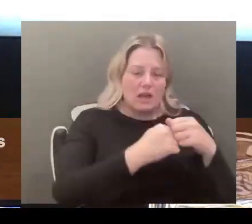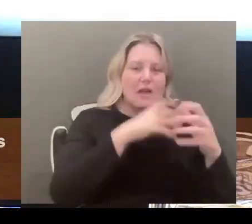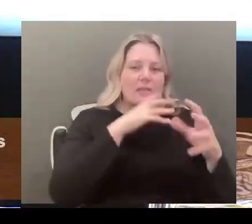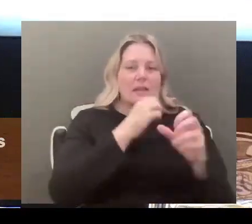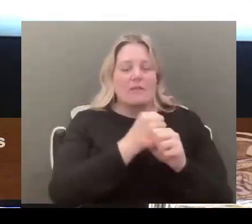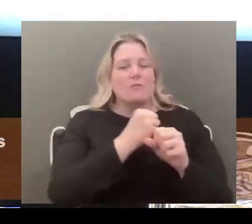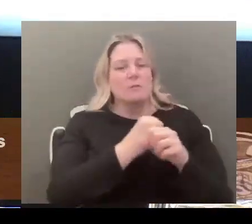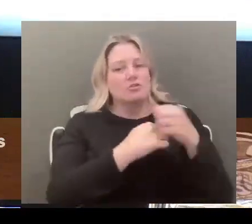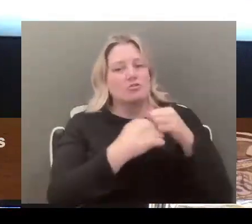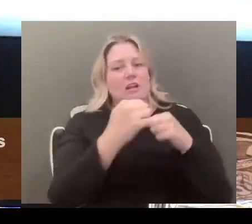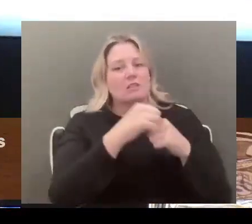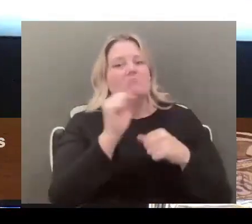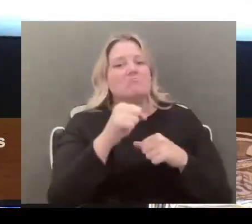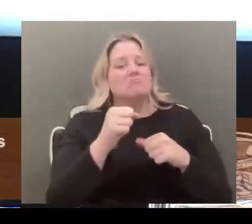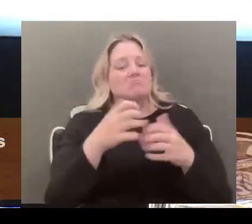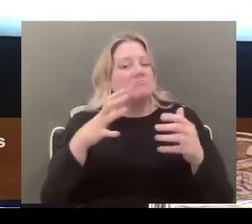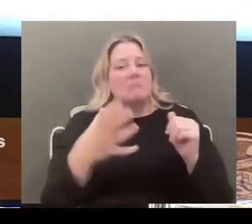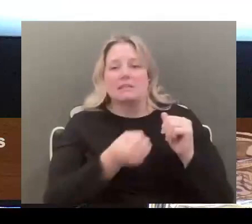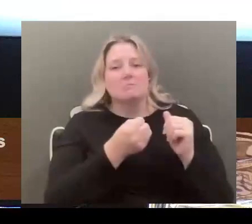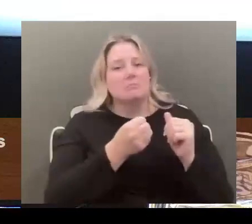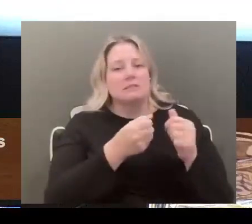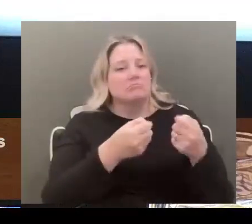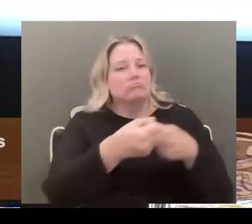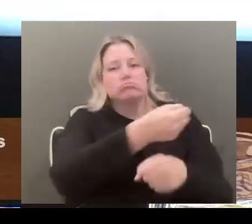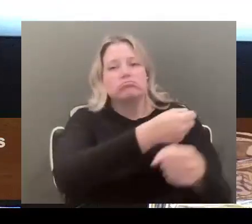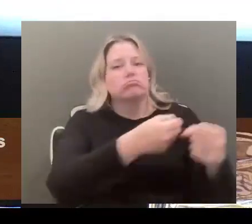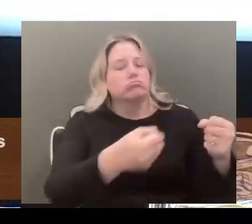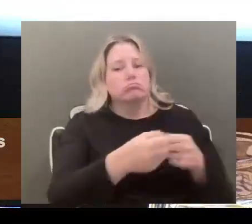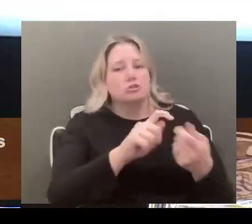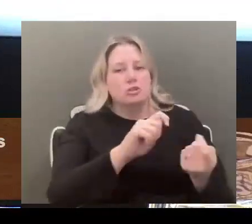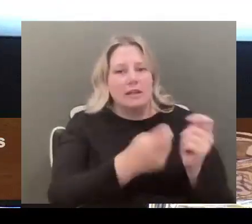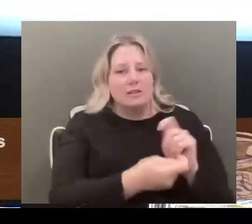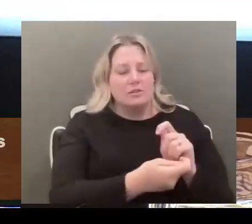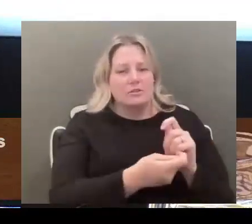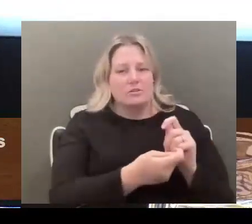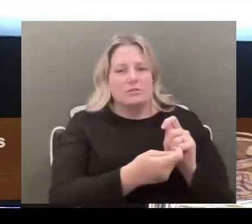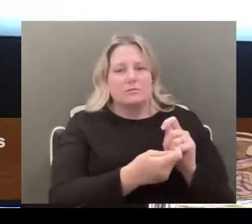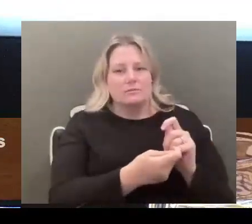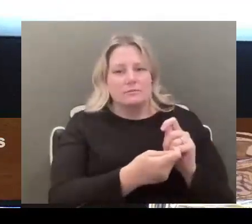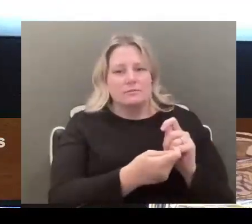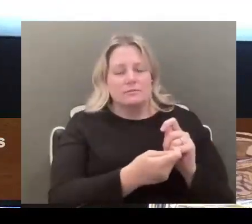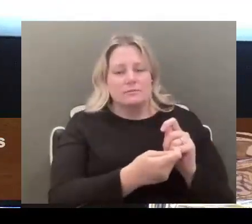be reshaped to embed